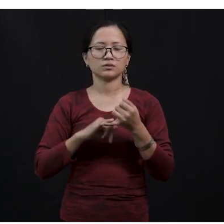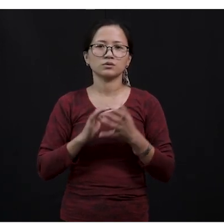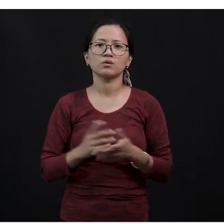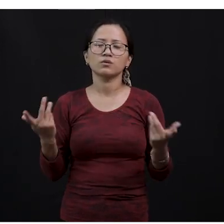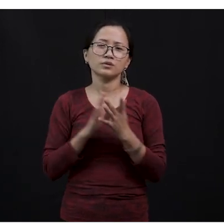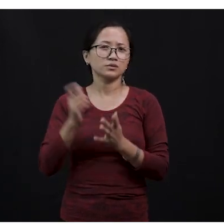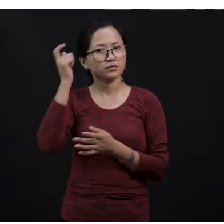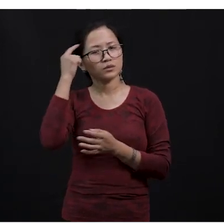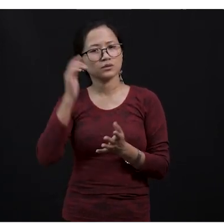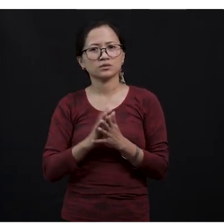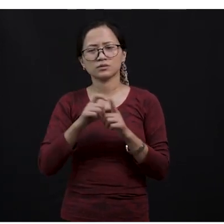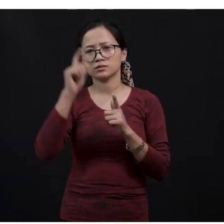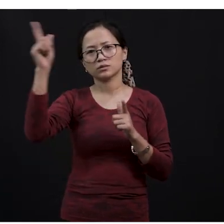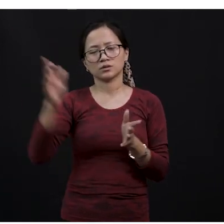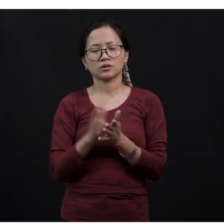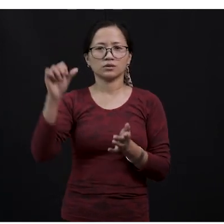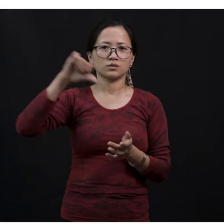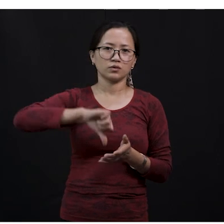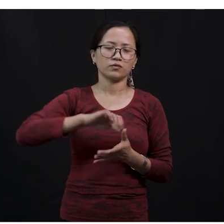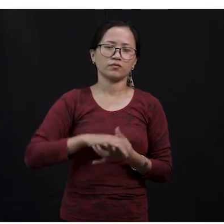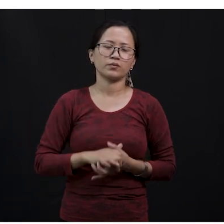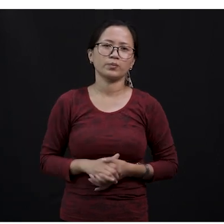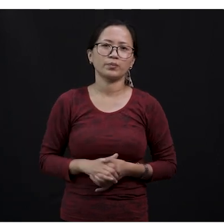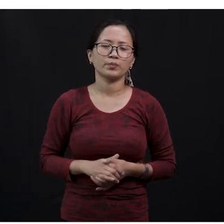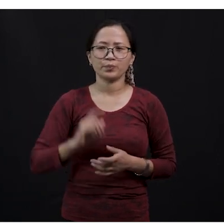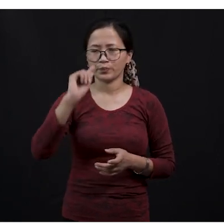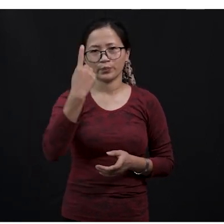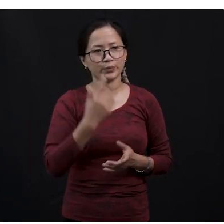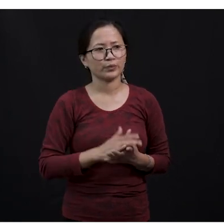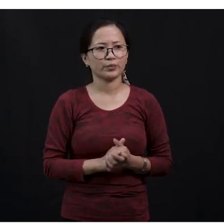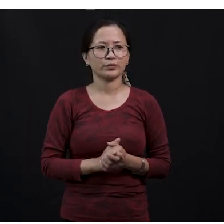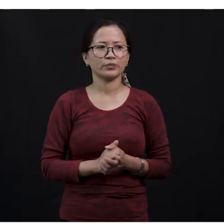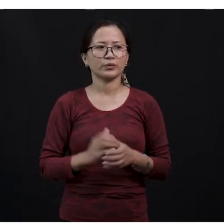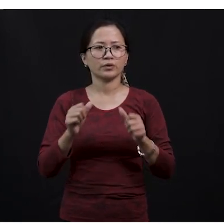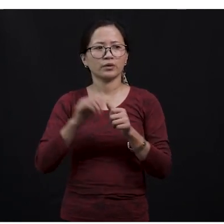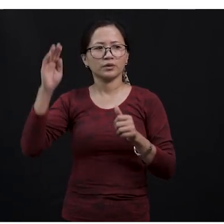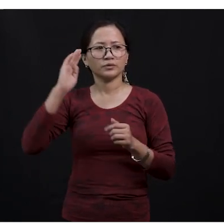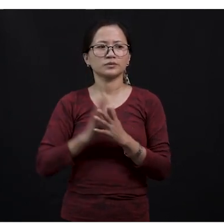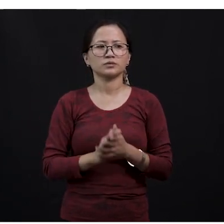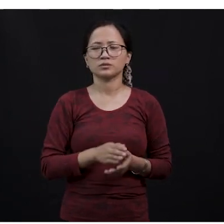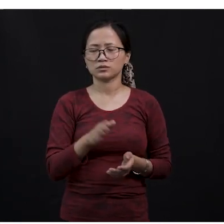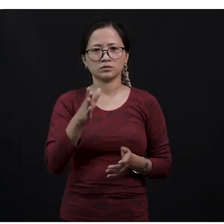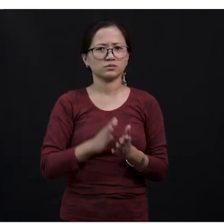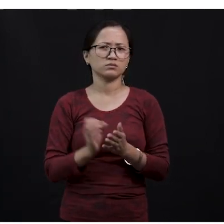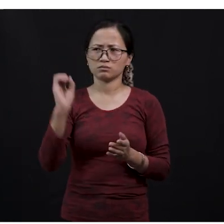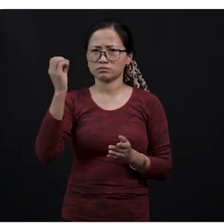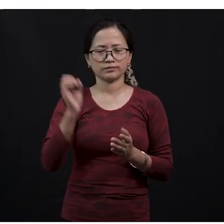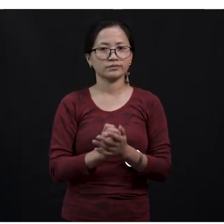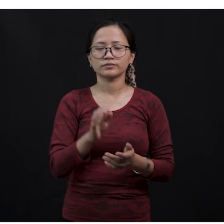think that the Delhi Sultanate fall? So the first one was that the army was not very well